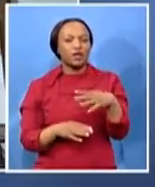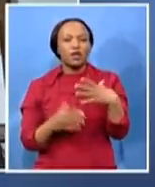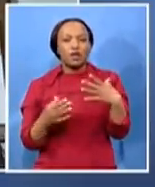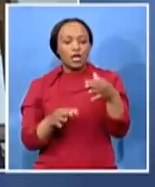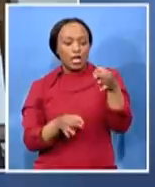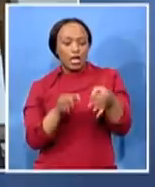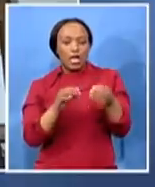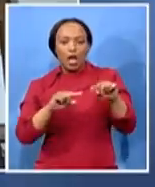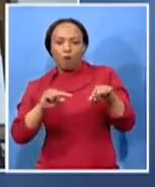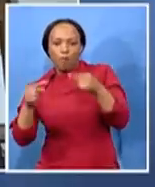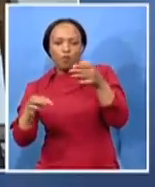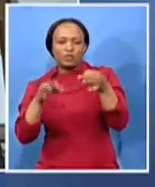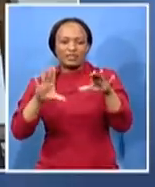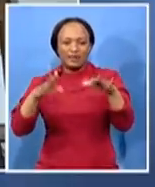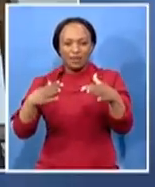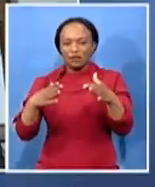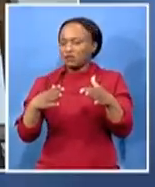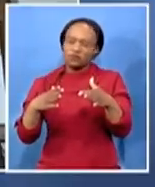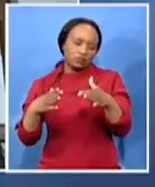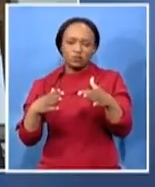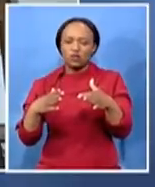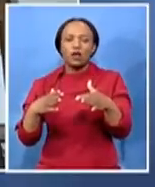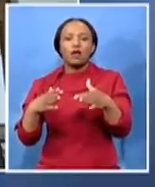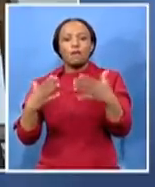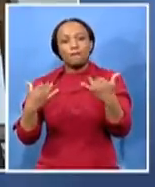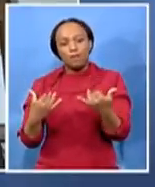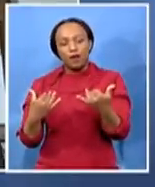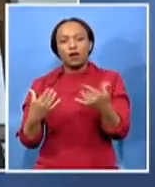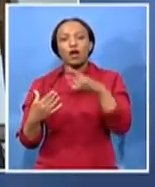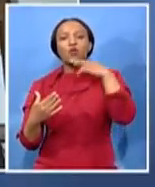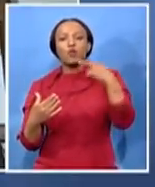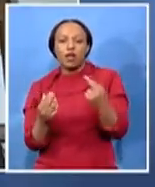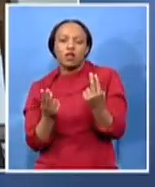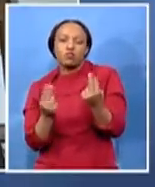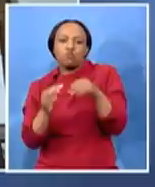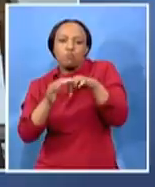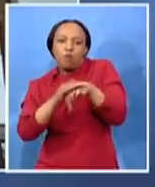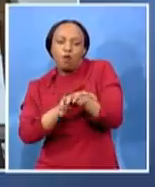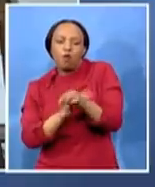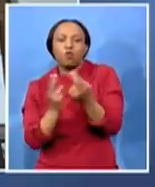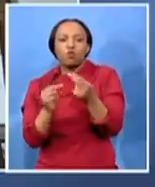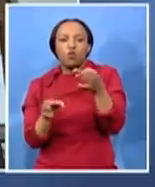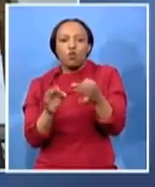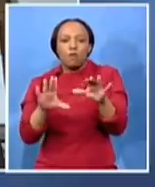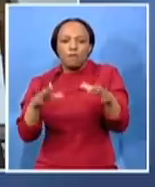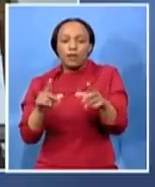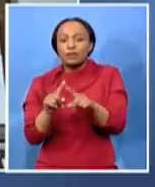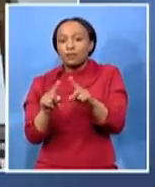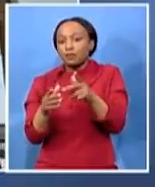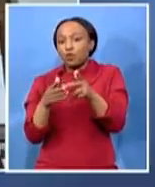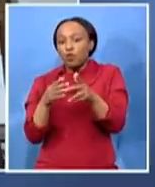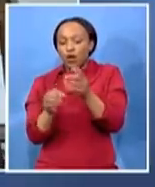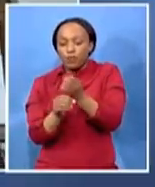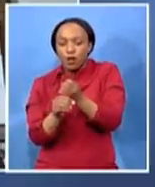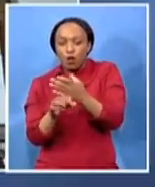say, a new dawn, a real new dawn into the country. But whatever he's launching can only be actualized or realized